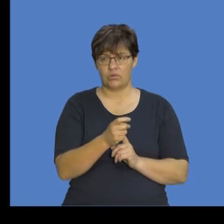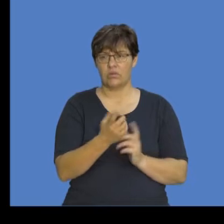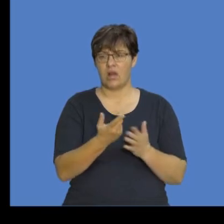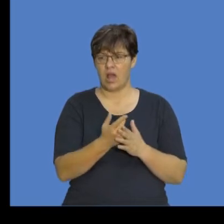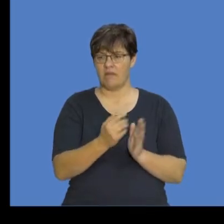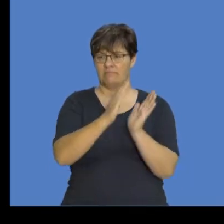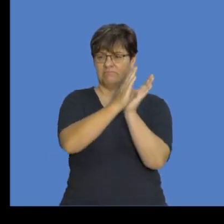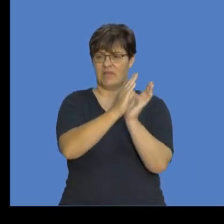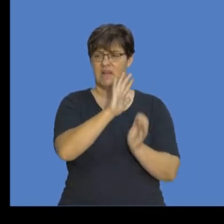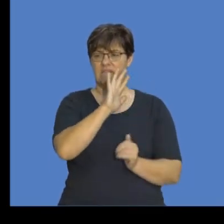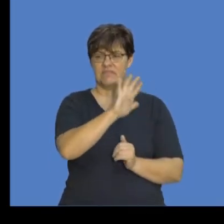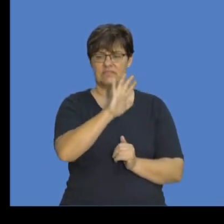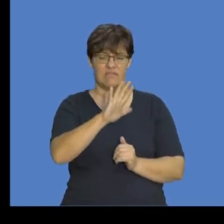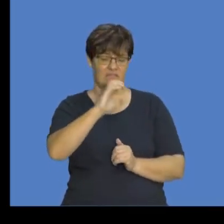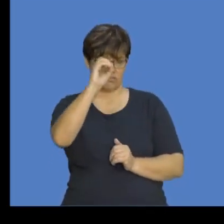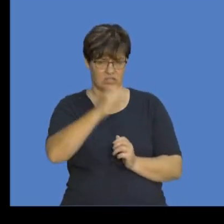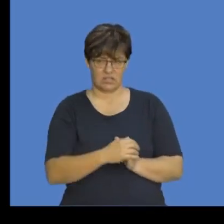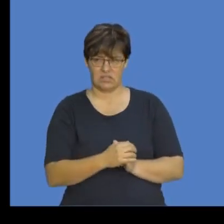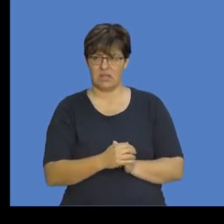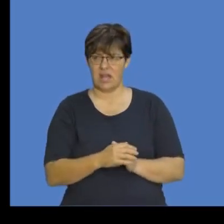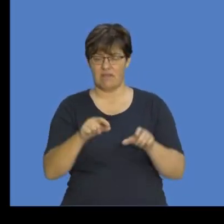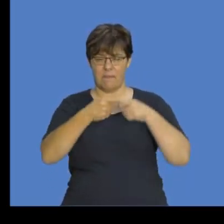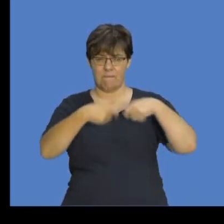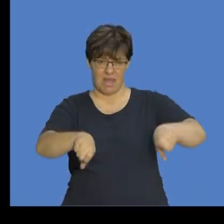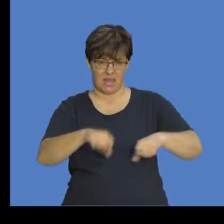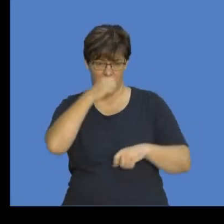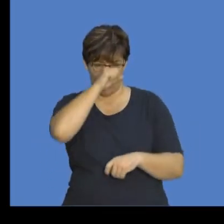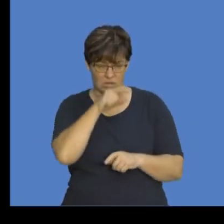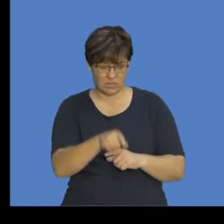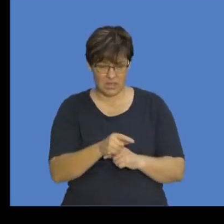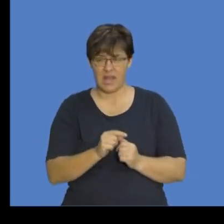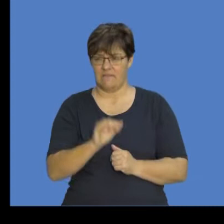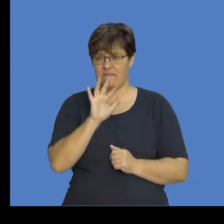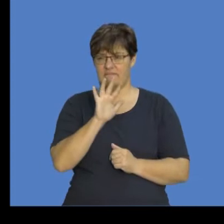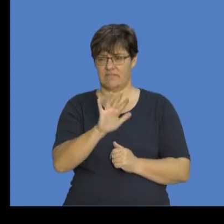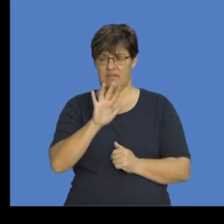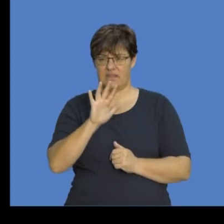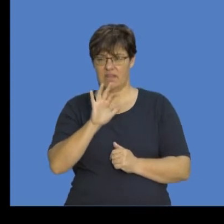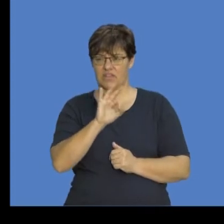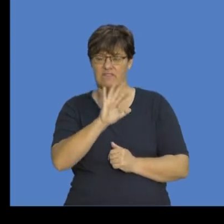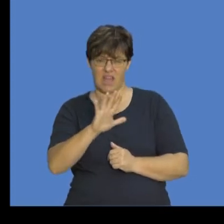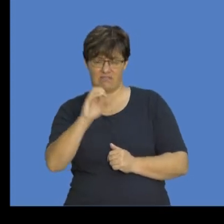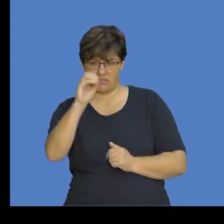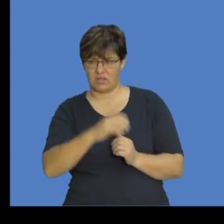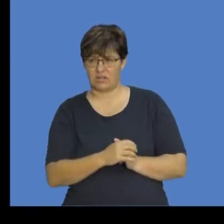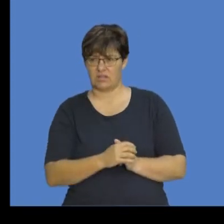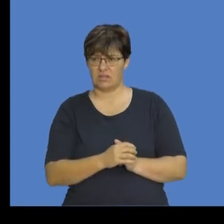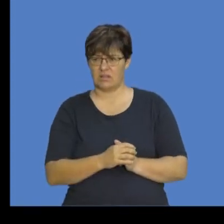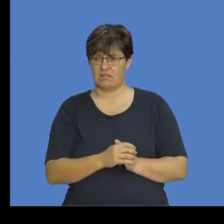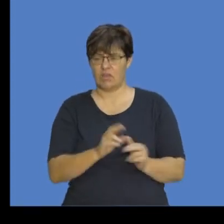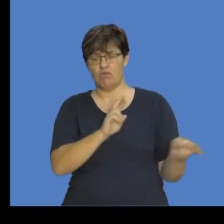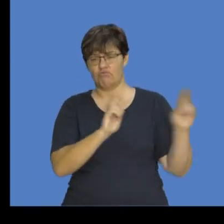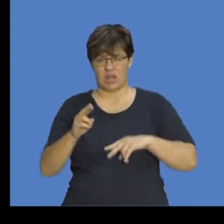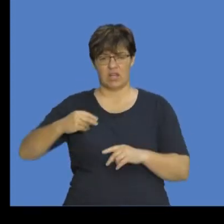an angle of 55 degrees. And we have bacon here, which is 35 degrees, when we can have